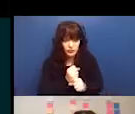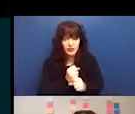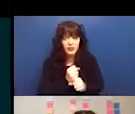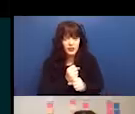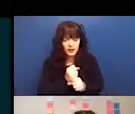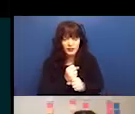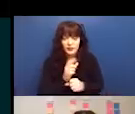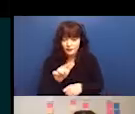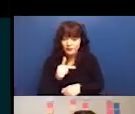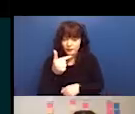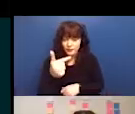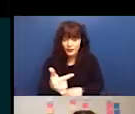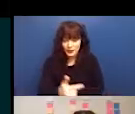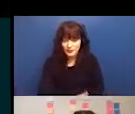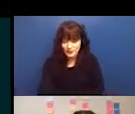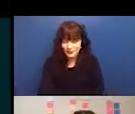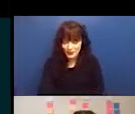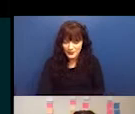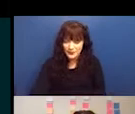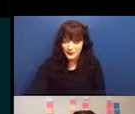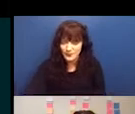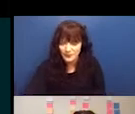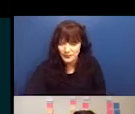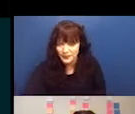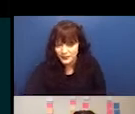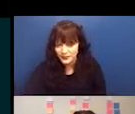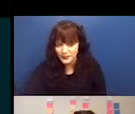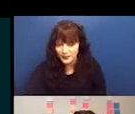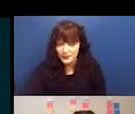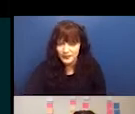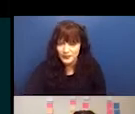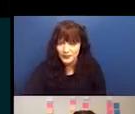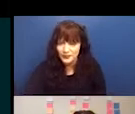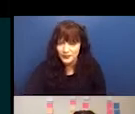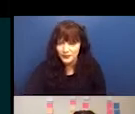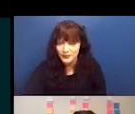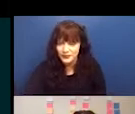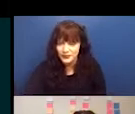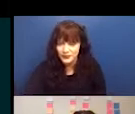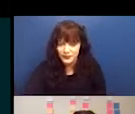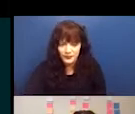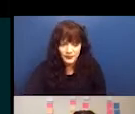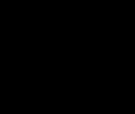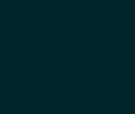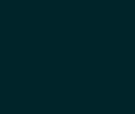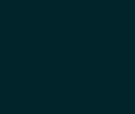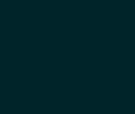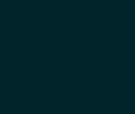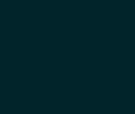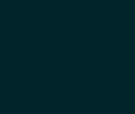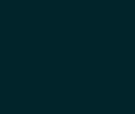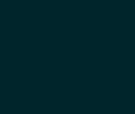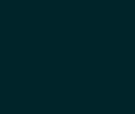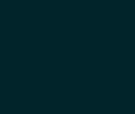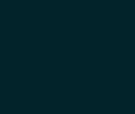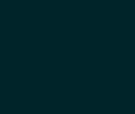one thing that he said the first time he saw me after I gave birth gave me the permission I needed to